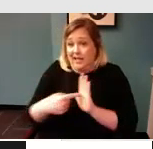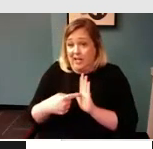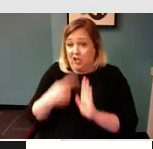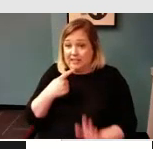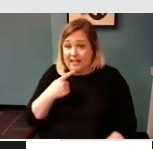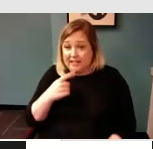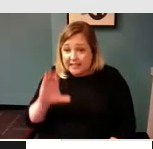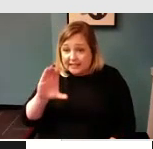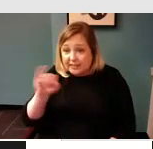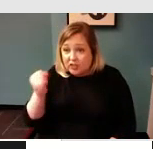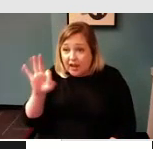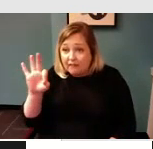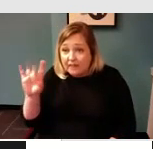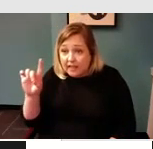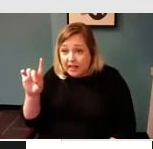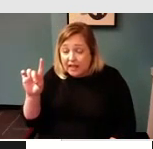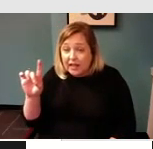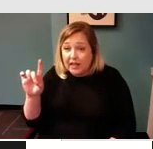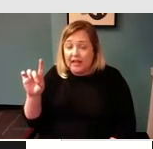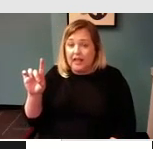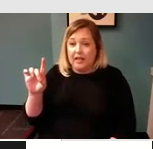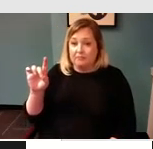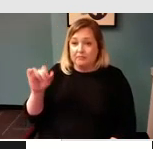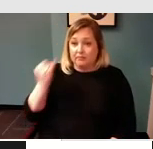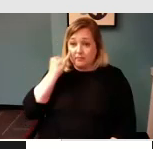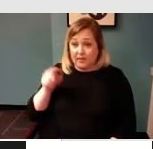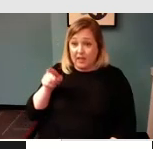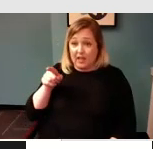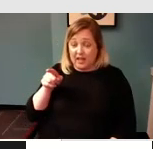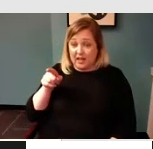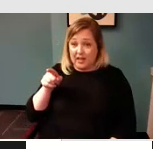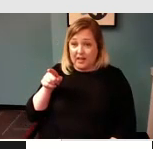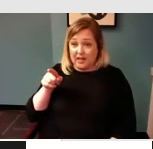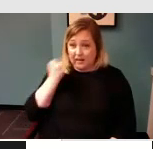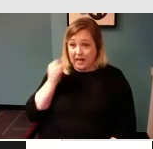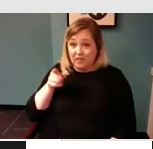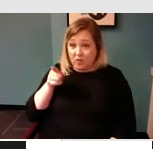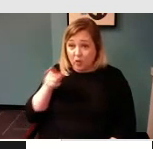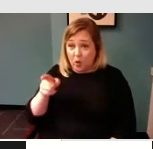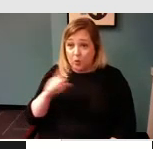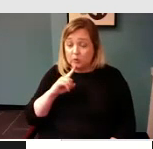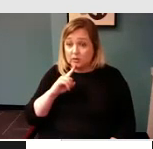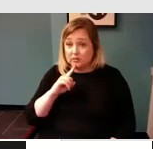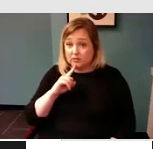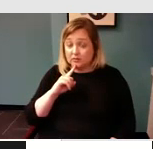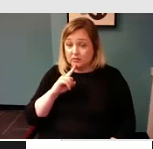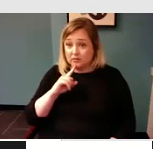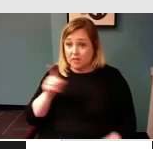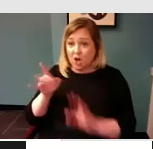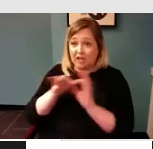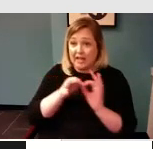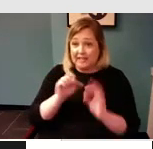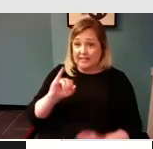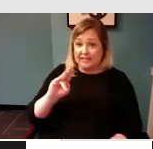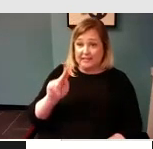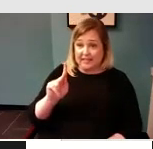are the nodes for a sink node, I am able to extract this particular set of nodes as an SCC. However, figuring